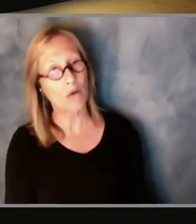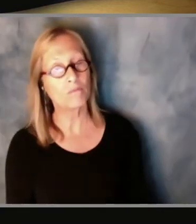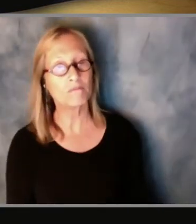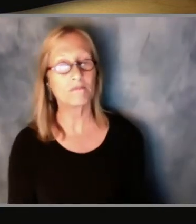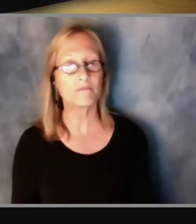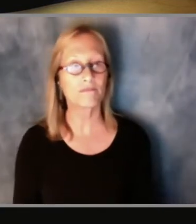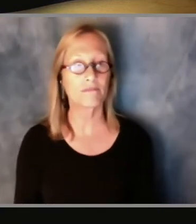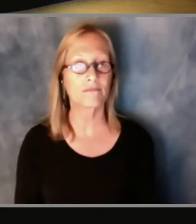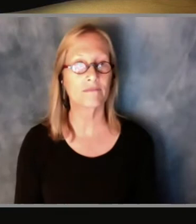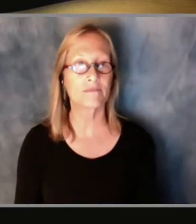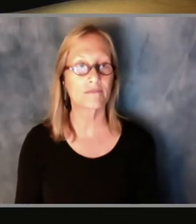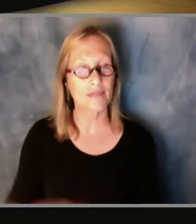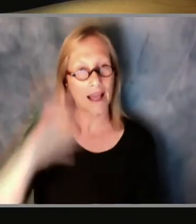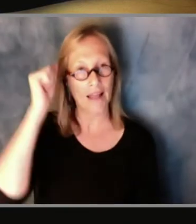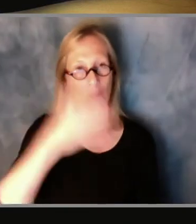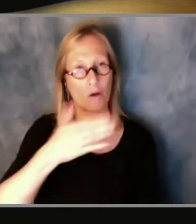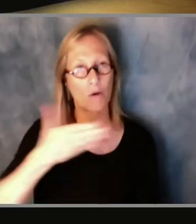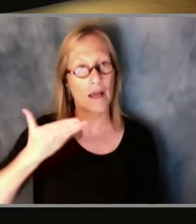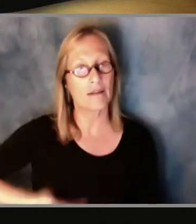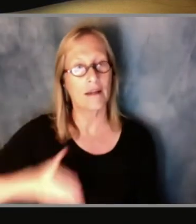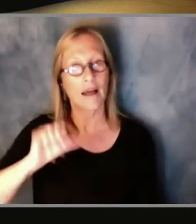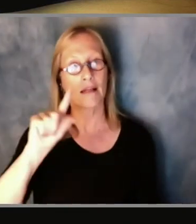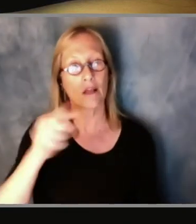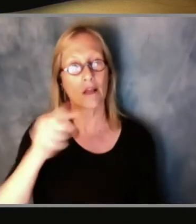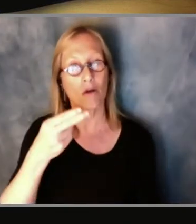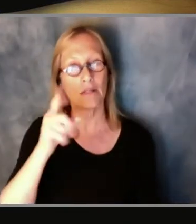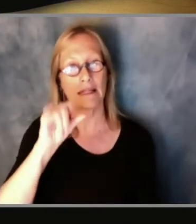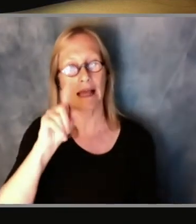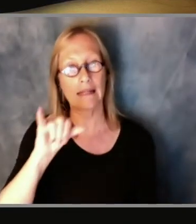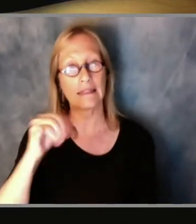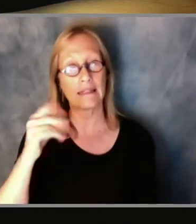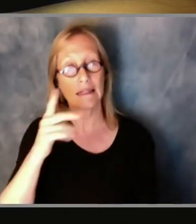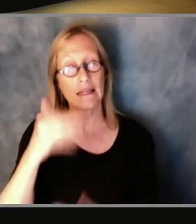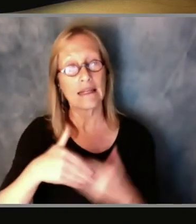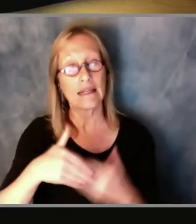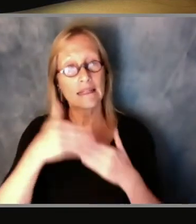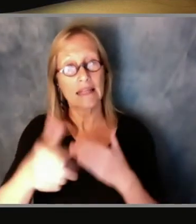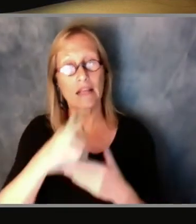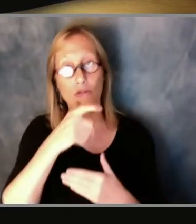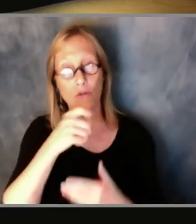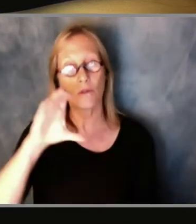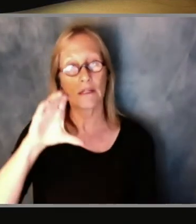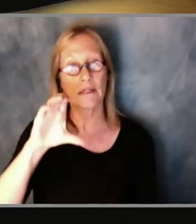Aloha, this is Alohilani. Next is Claire Kamalu Carroll.